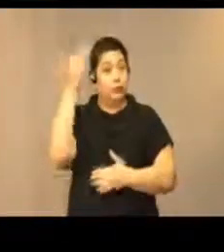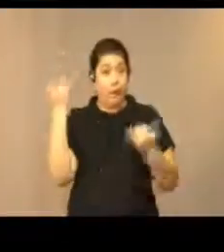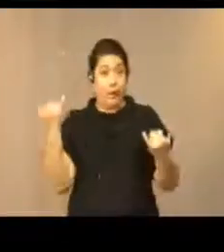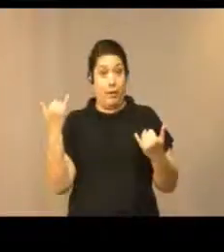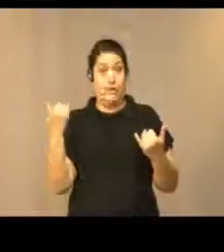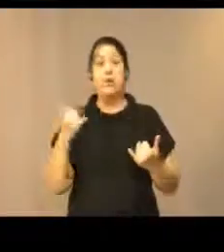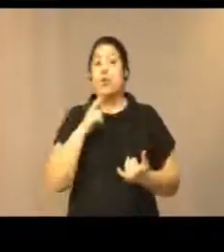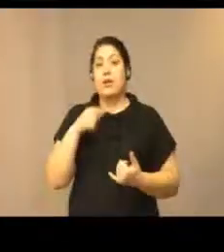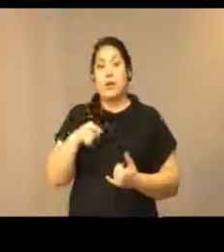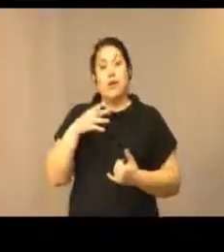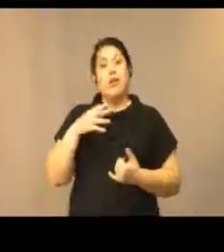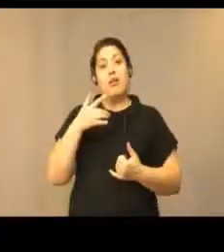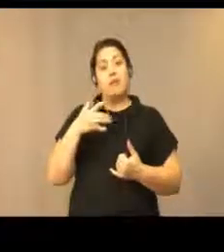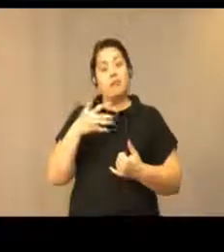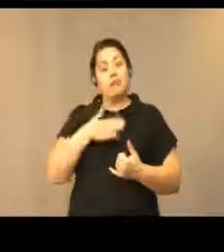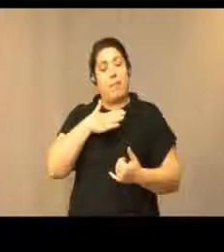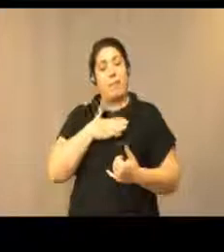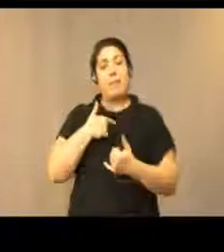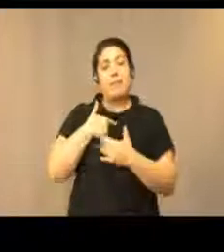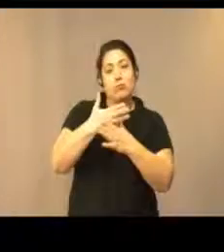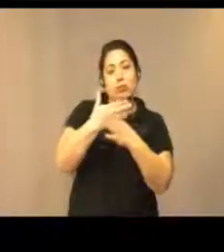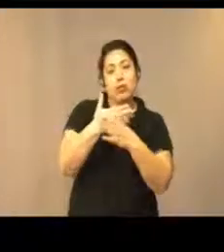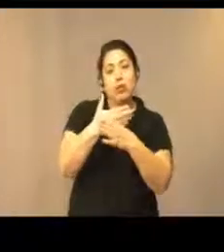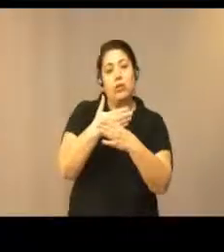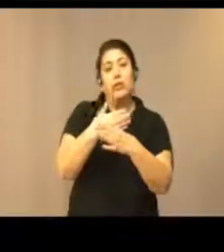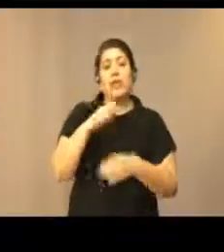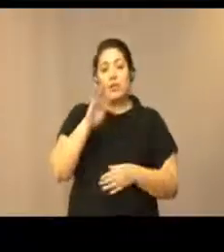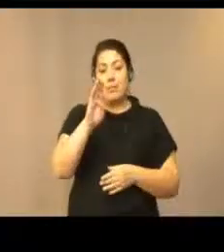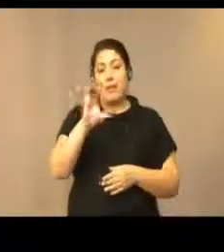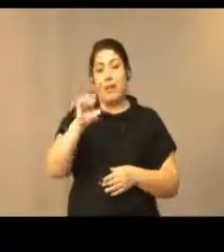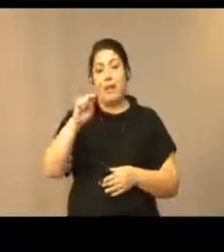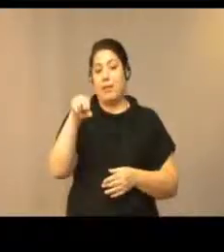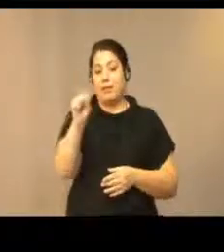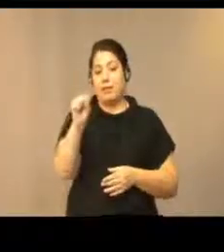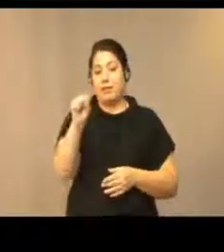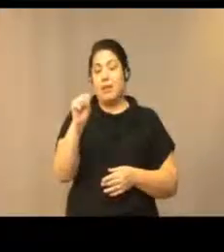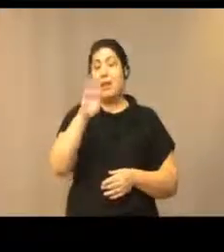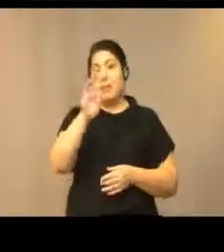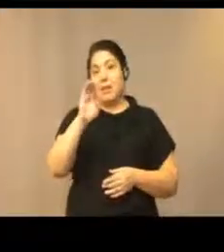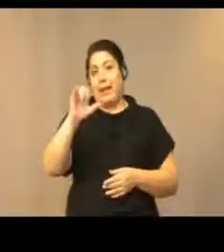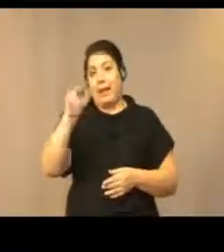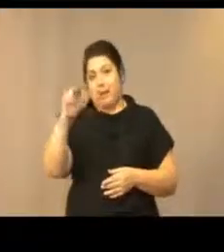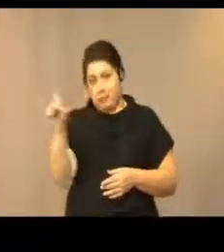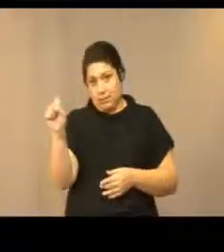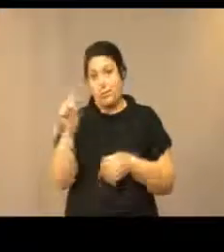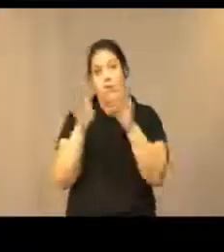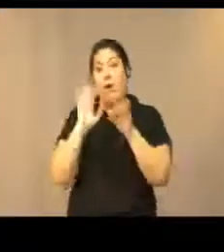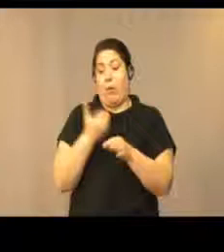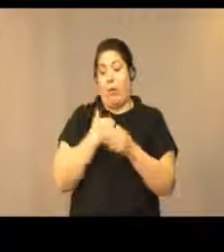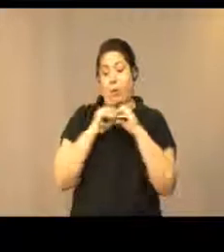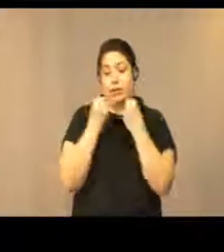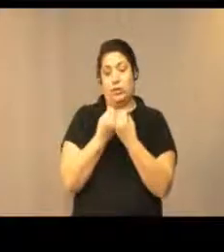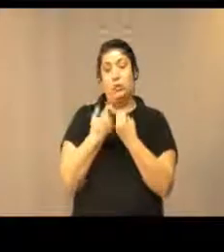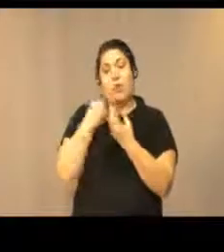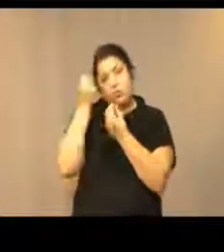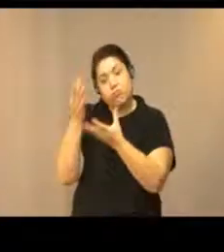of BCANS and some of the areas of work in was created to give a generic overview of our services and illustration of some of the priority